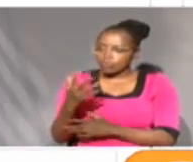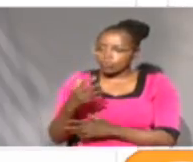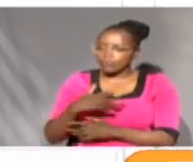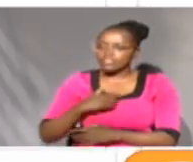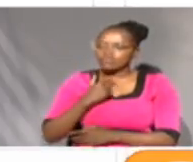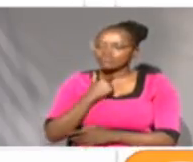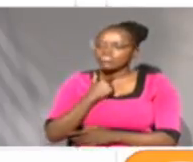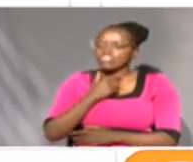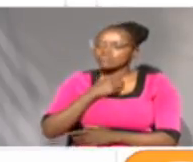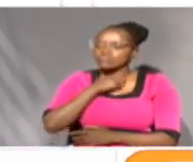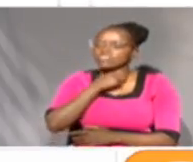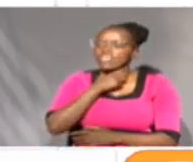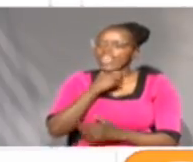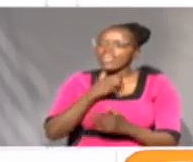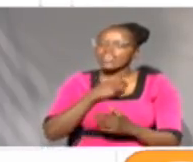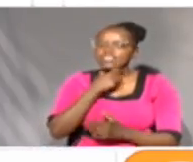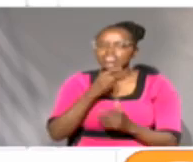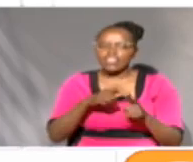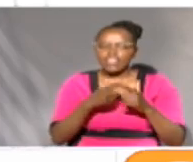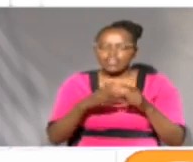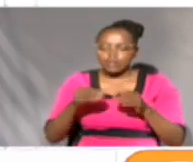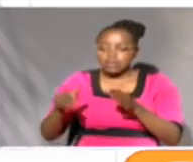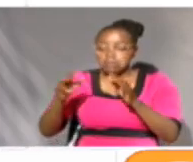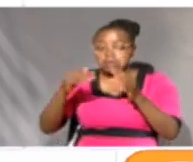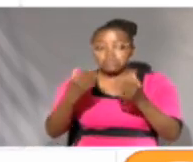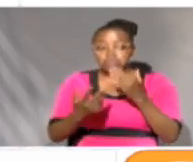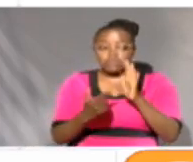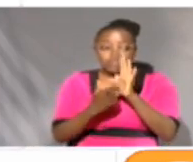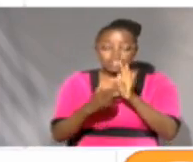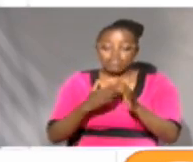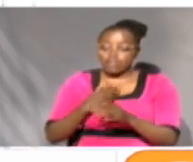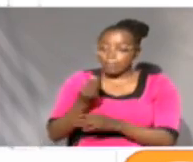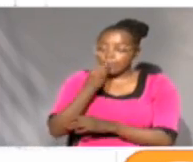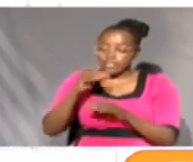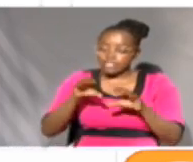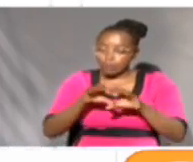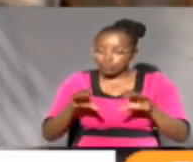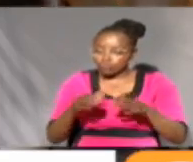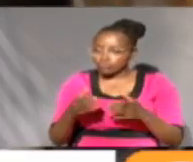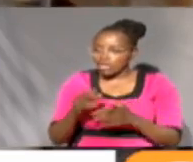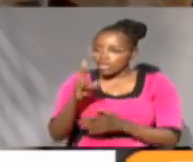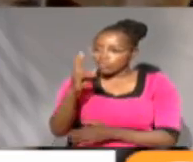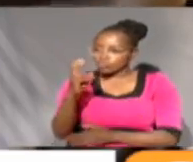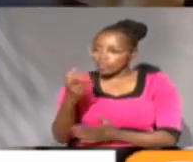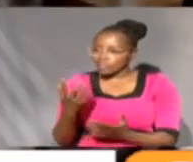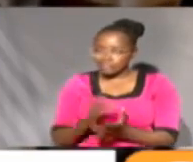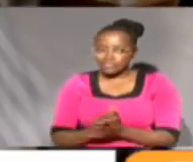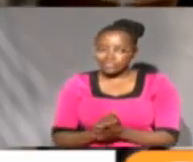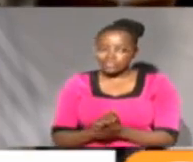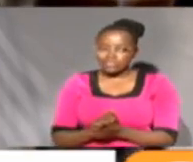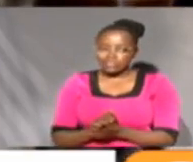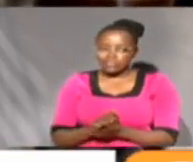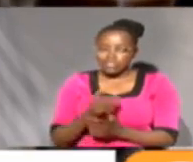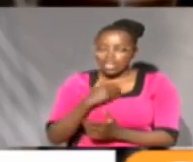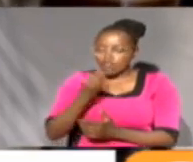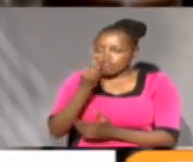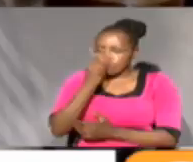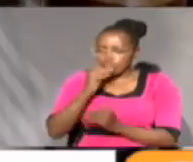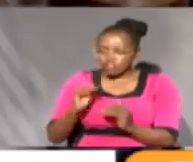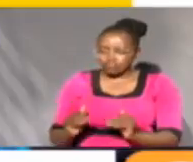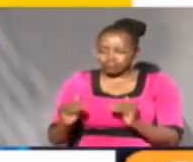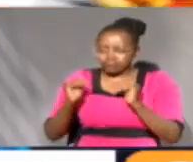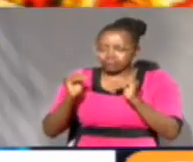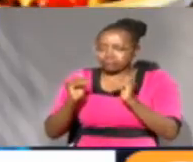I'll go down the line, let's say I have mtura for like, let's say 20 bob. Ombachi has taken his passion for food to another